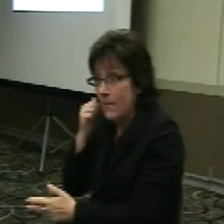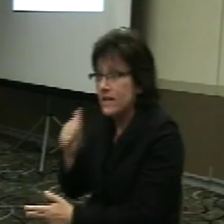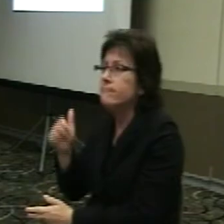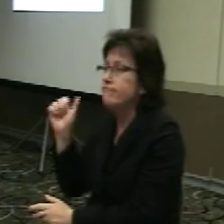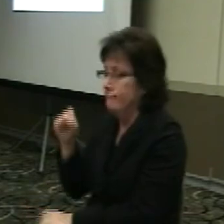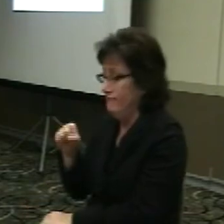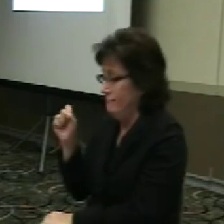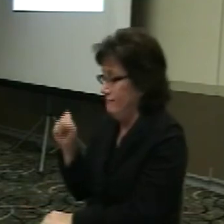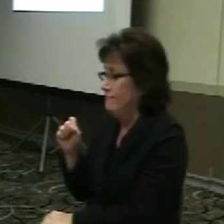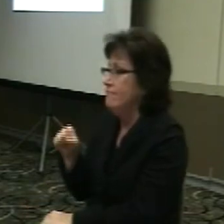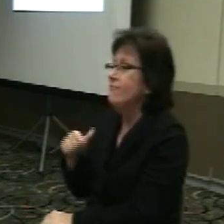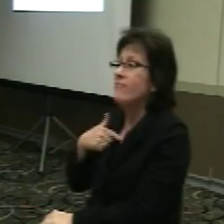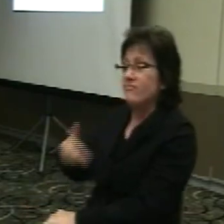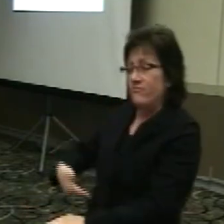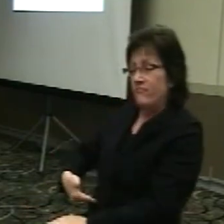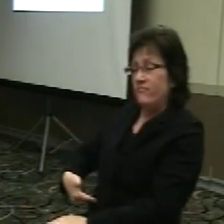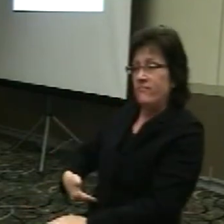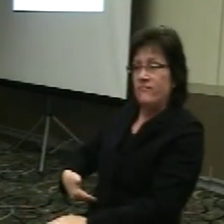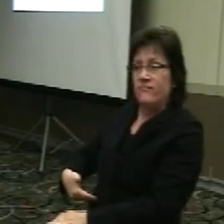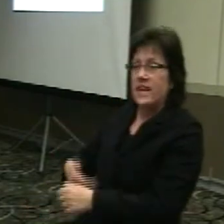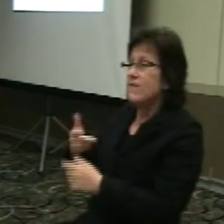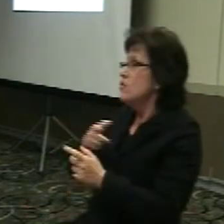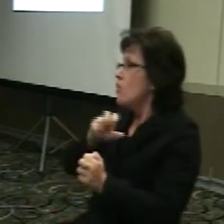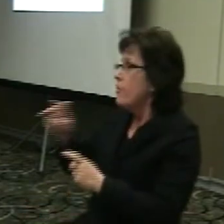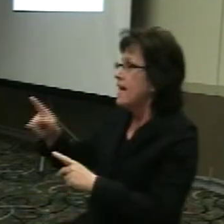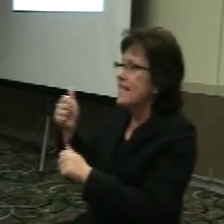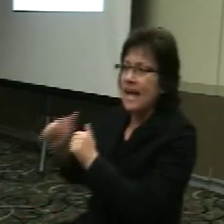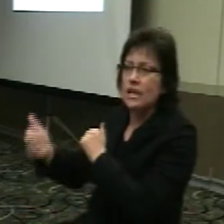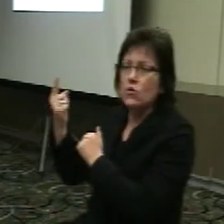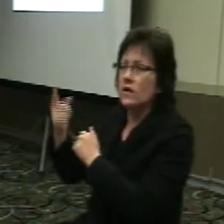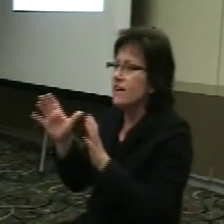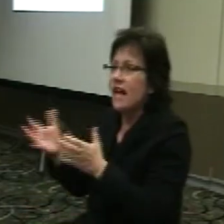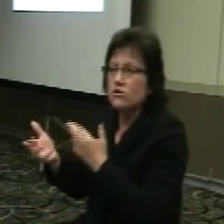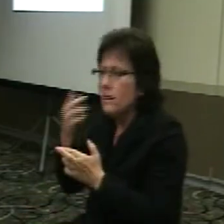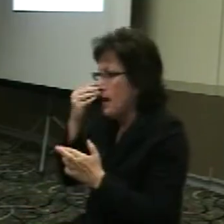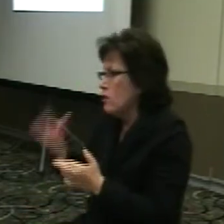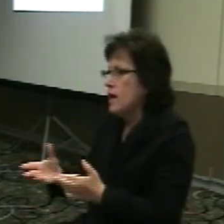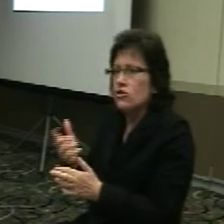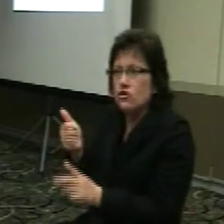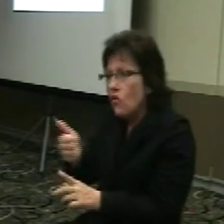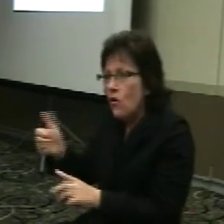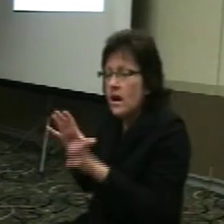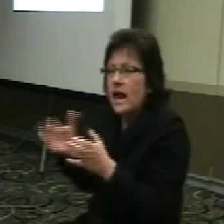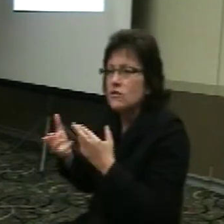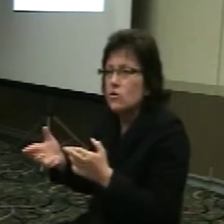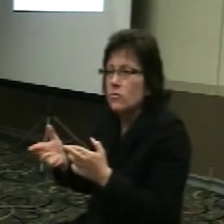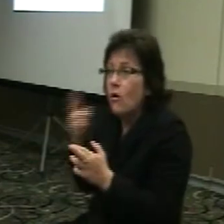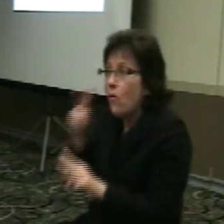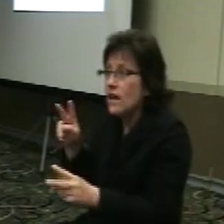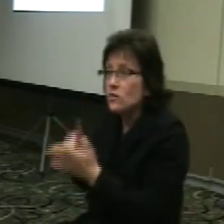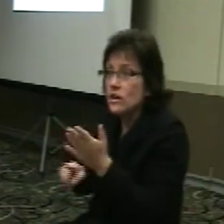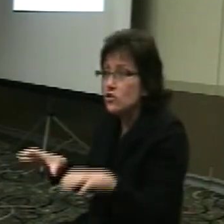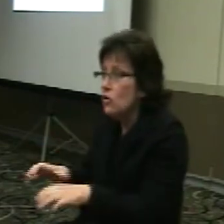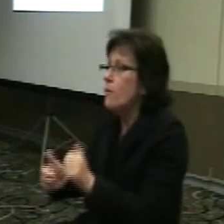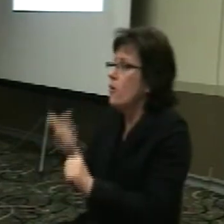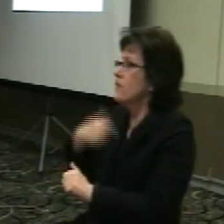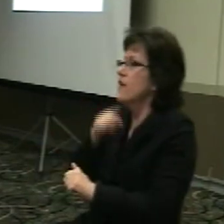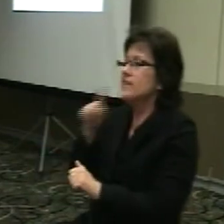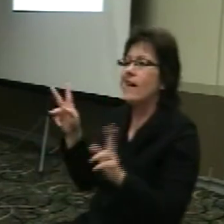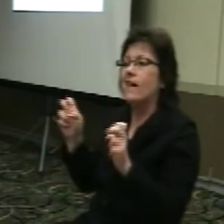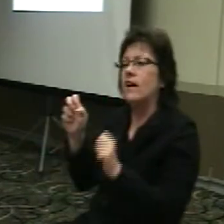Absolutely. My gut level is that if you go back into anybody's classroom, I don't care, your own classroom, watch what you do. Most of us are slot